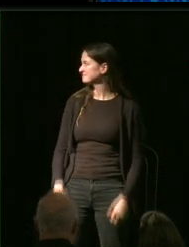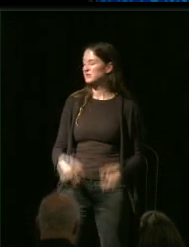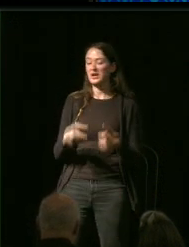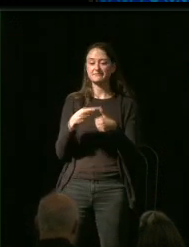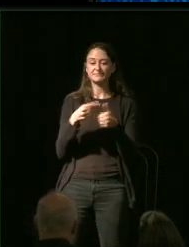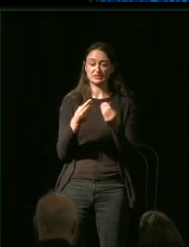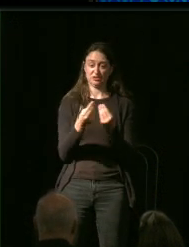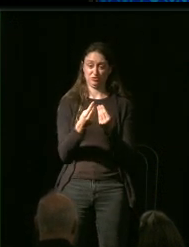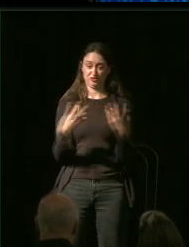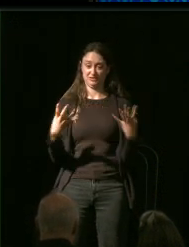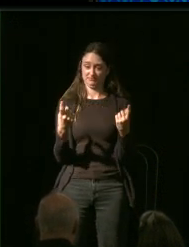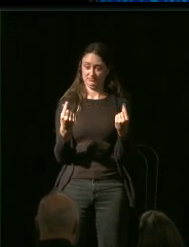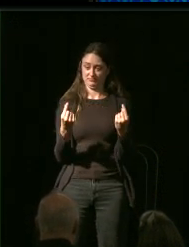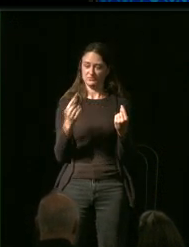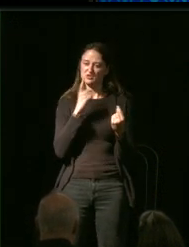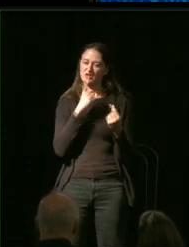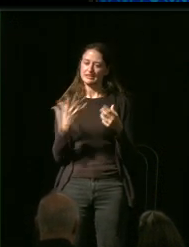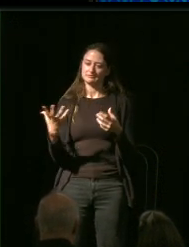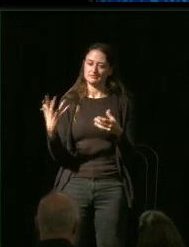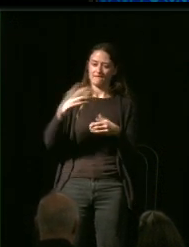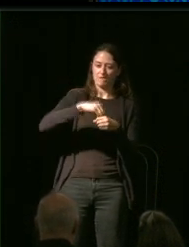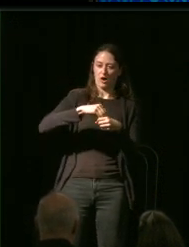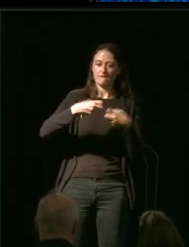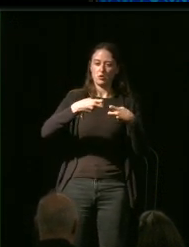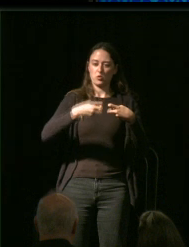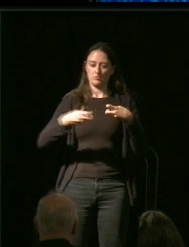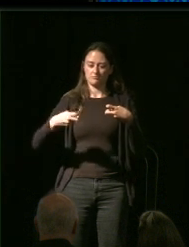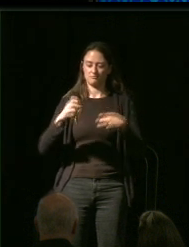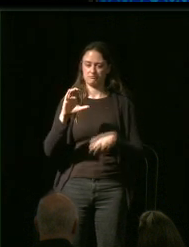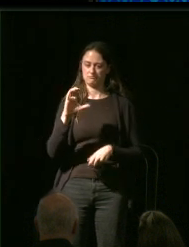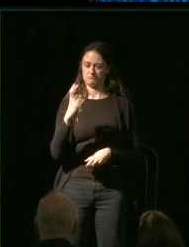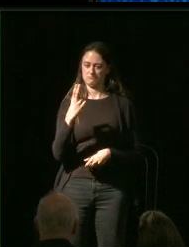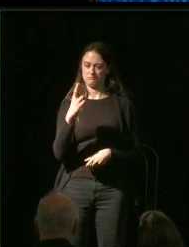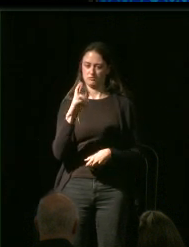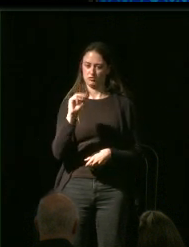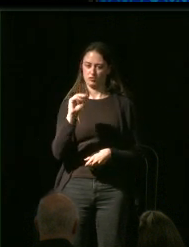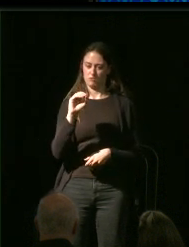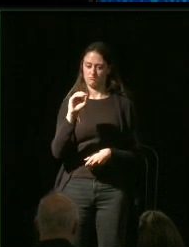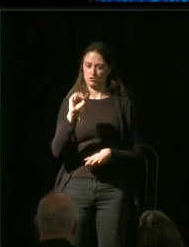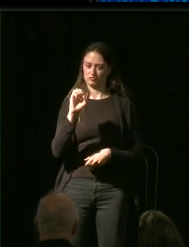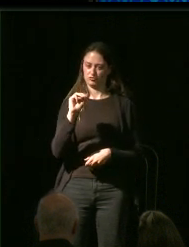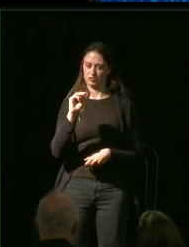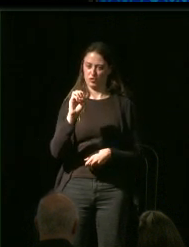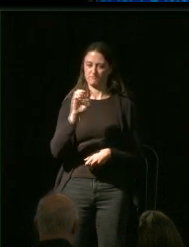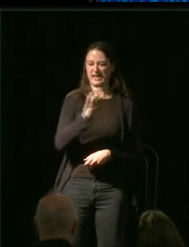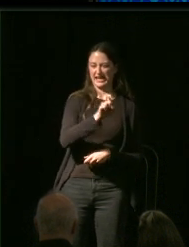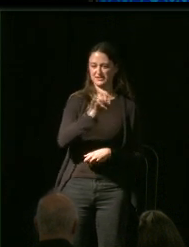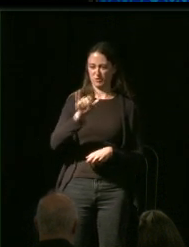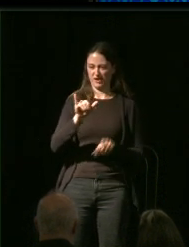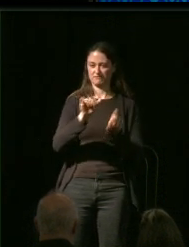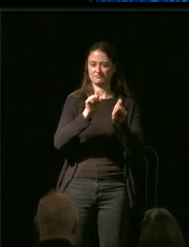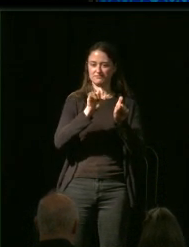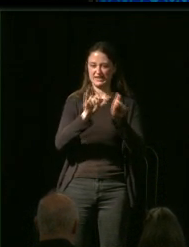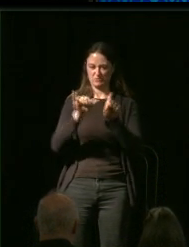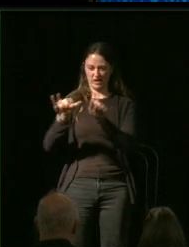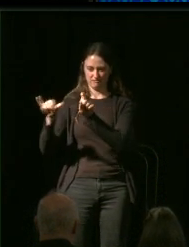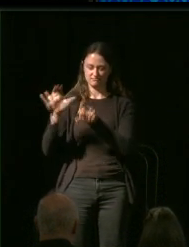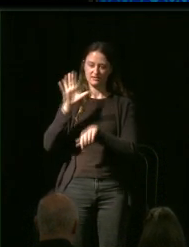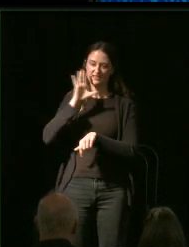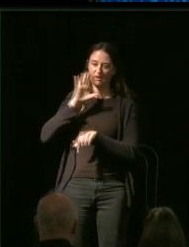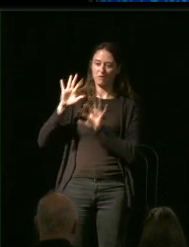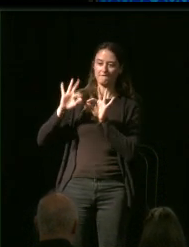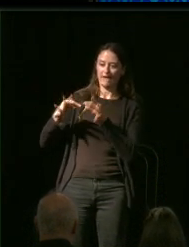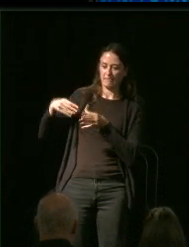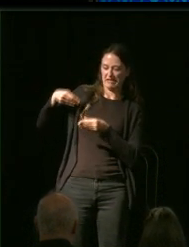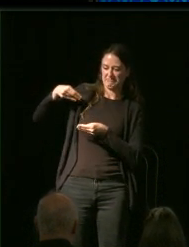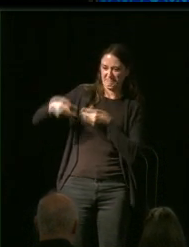of DNA. We inherit our genes from our parents, and we pass them to our children. Genes make something called proteins, which